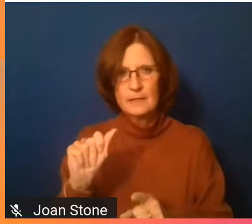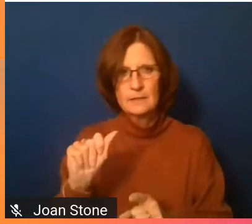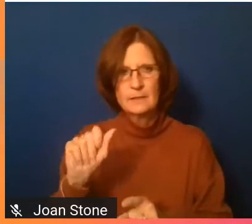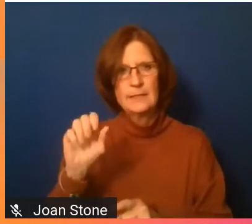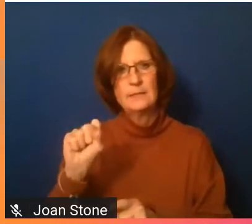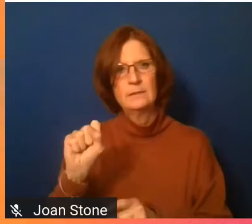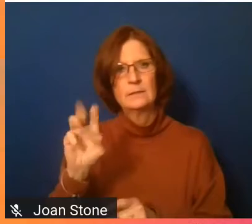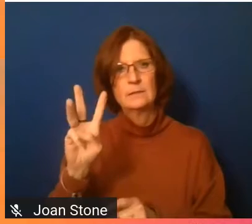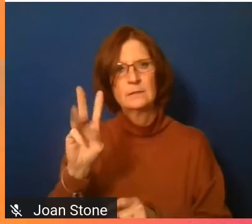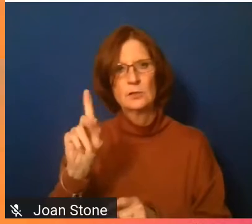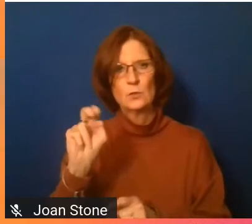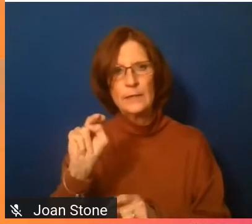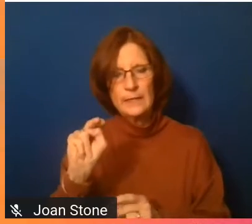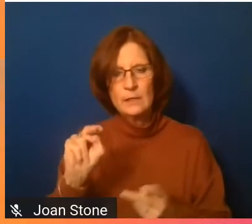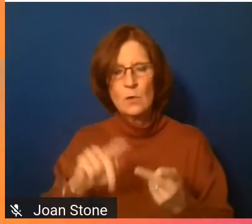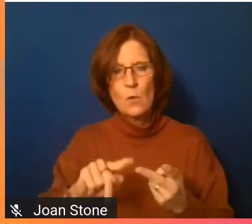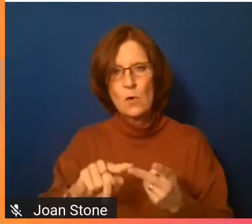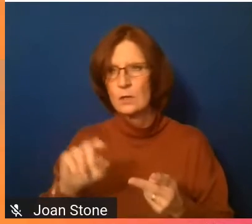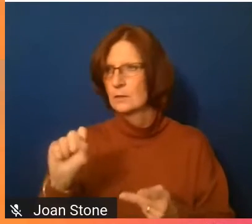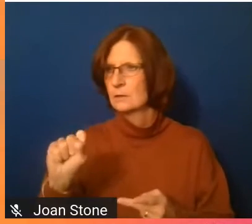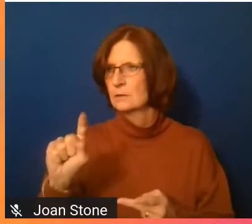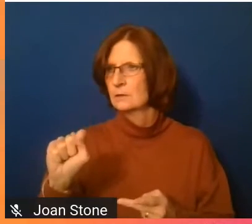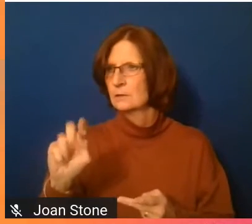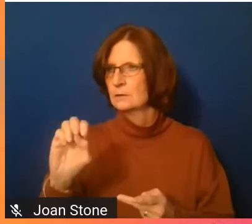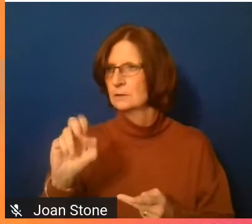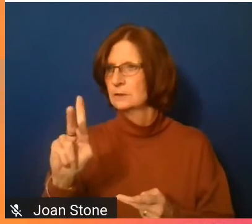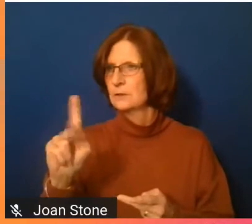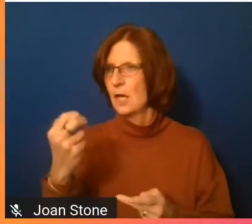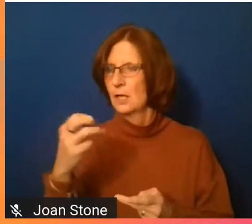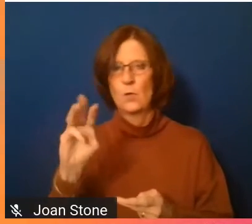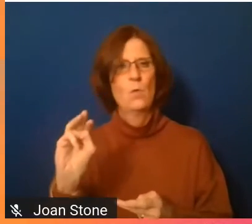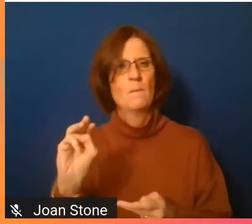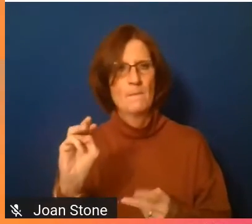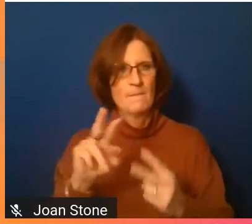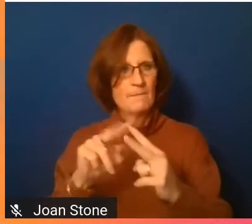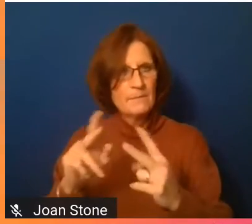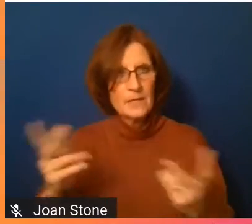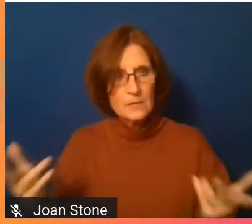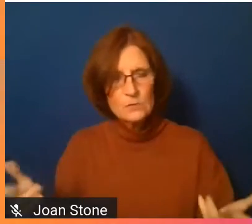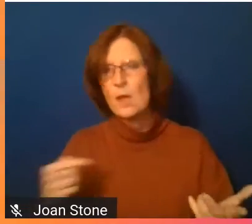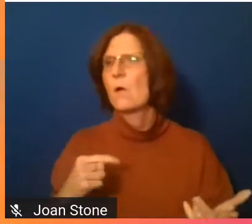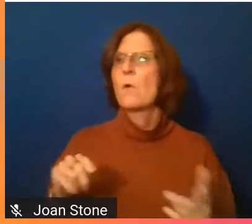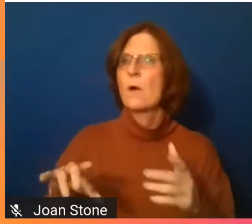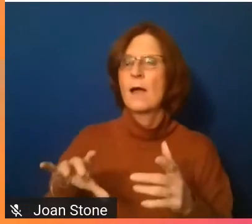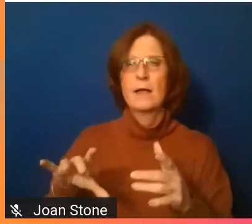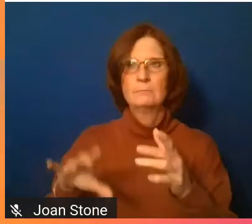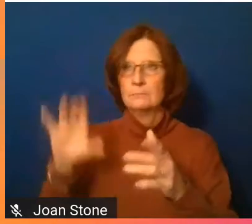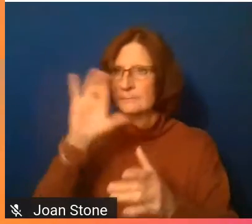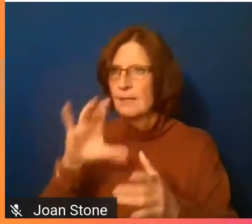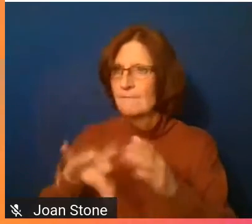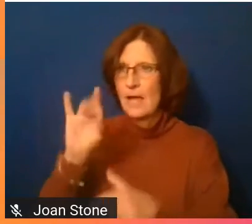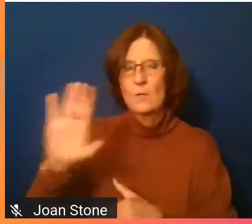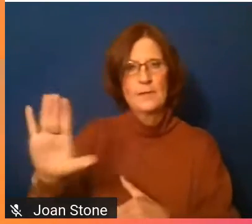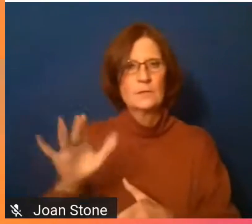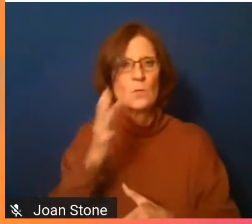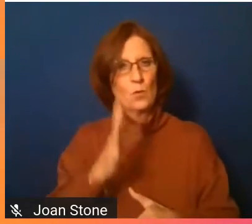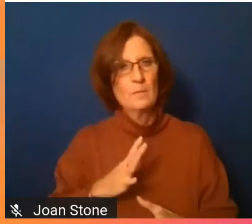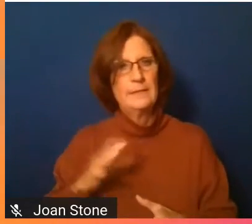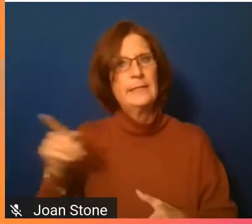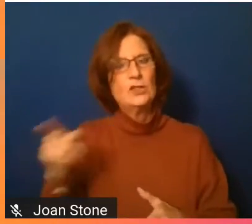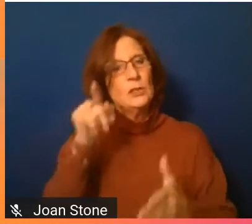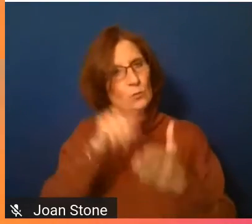Stockholm. So I found this woman and she did her research.